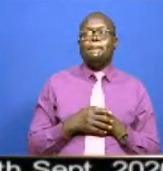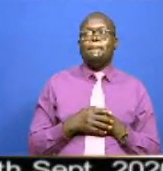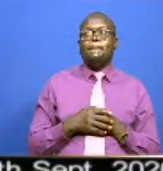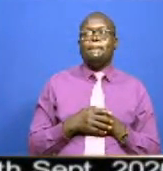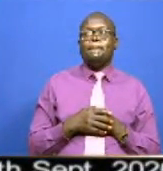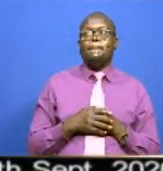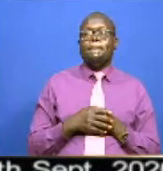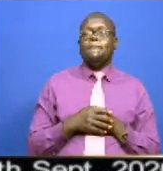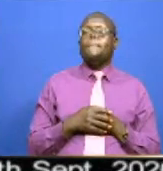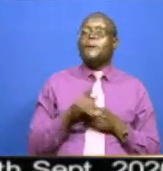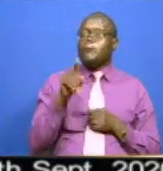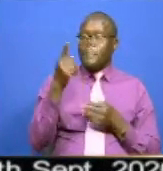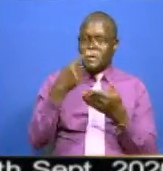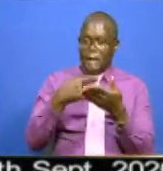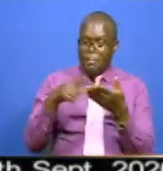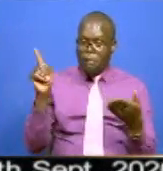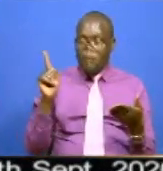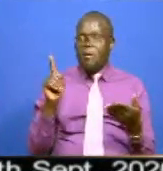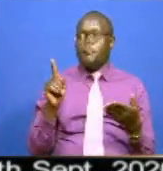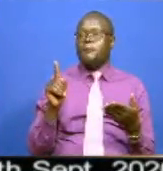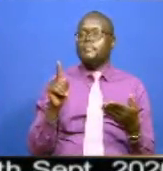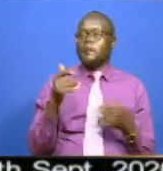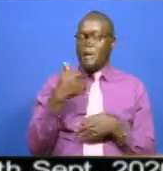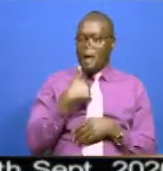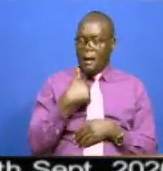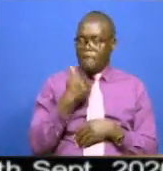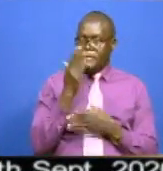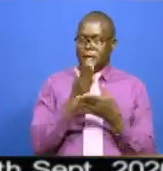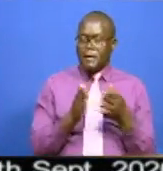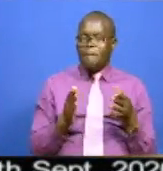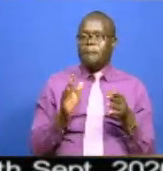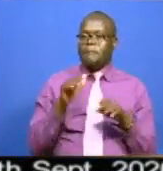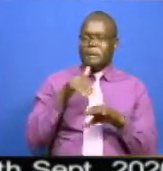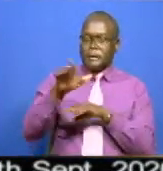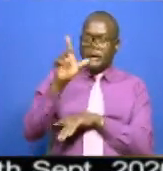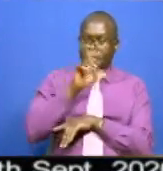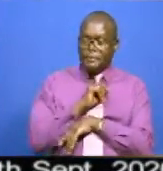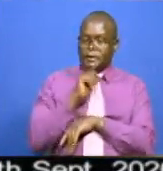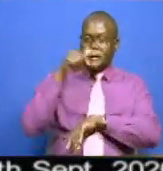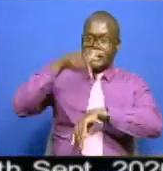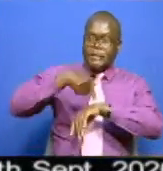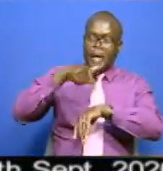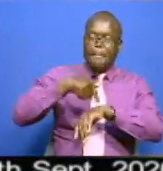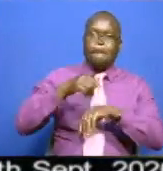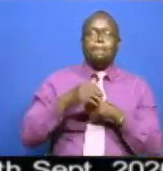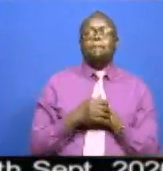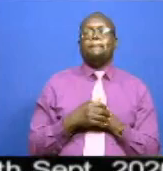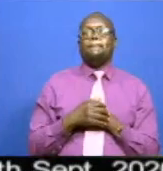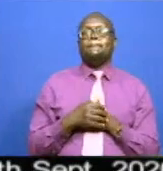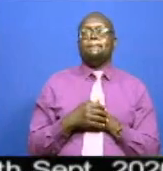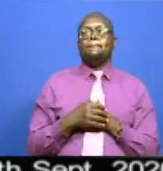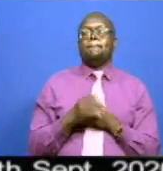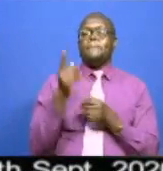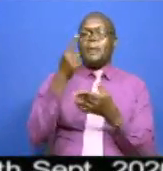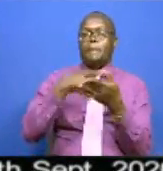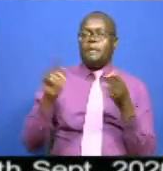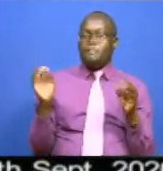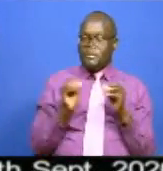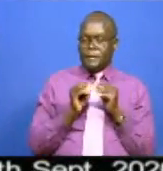the said approval, and having had submissions during the approval